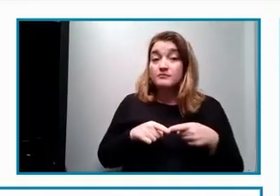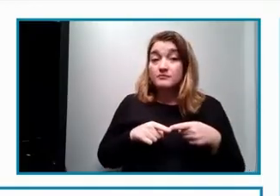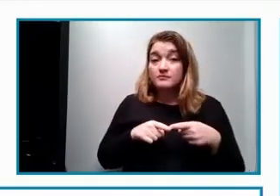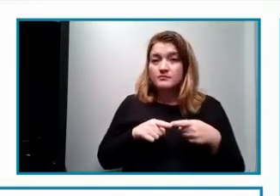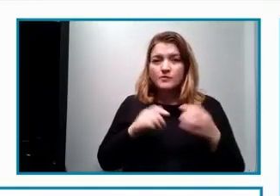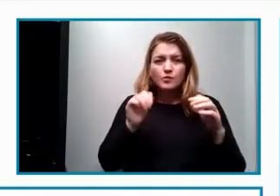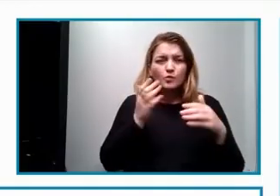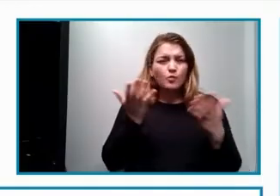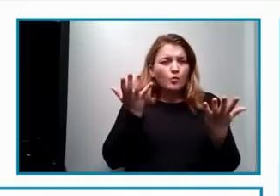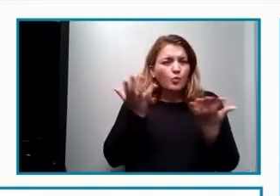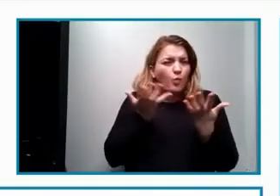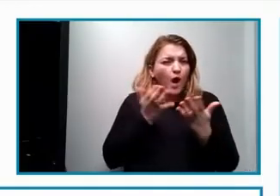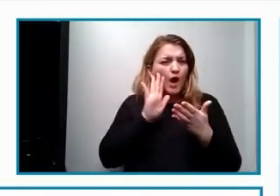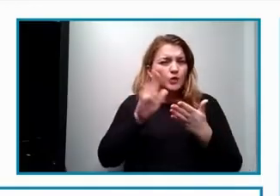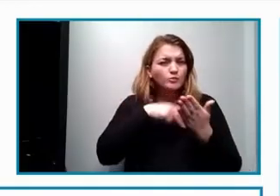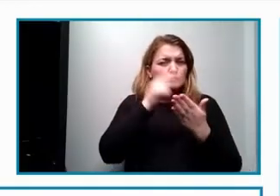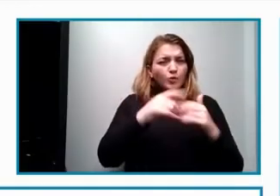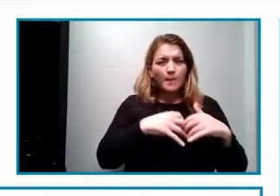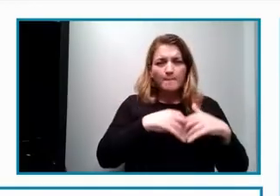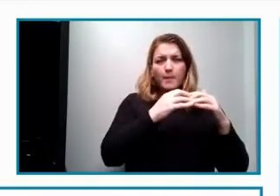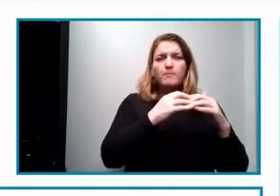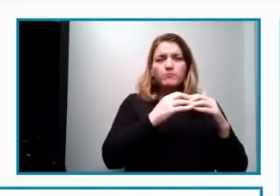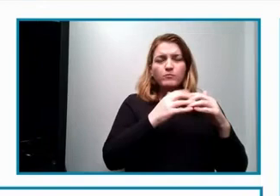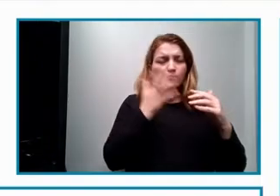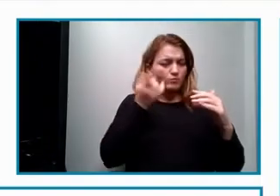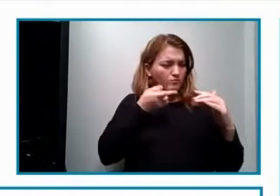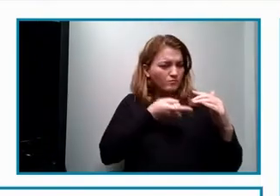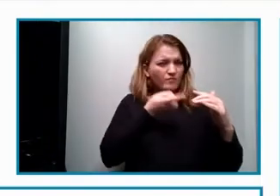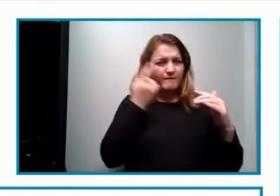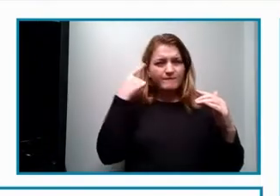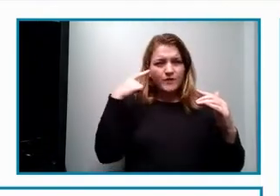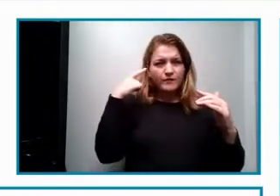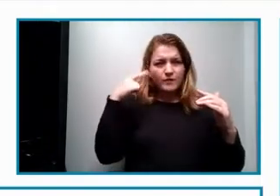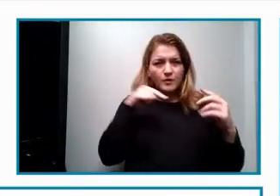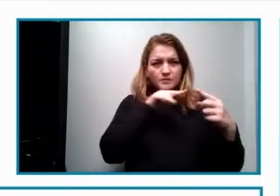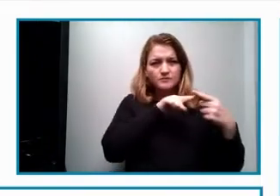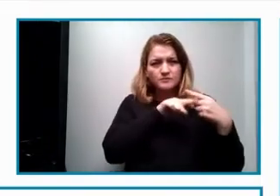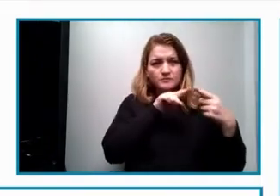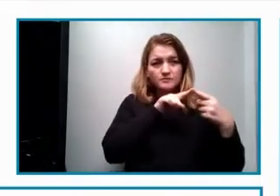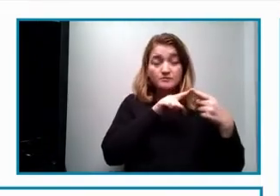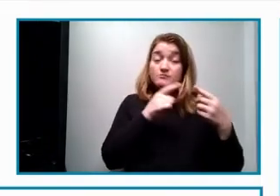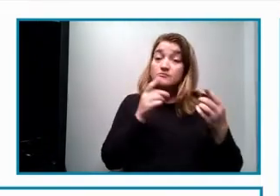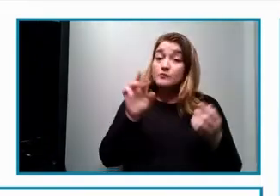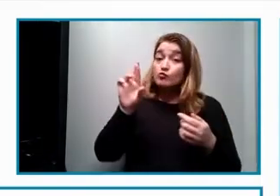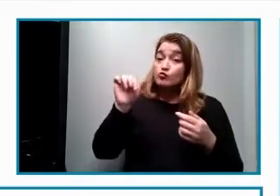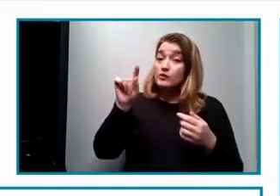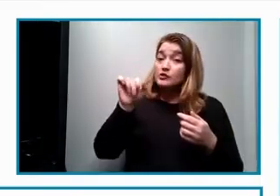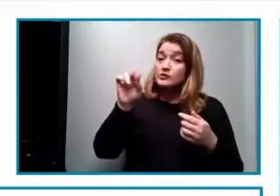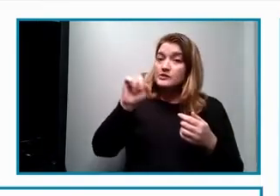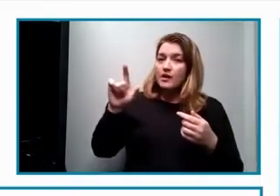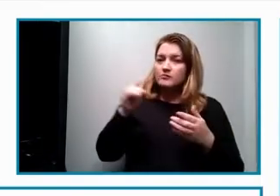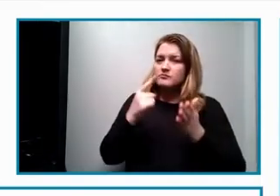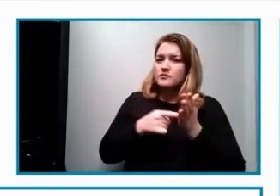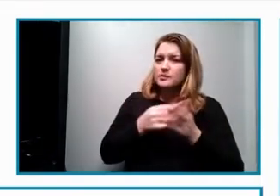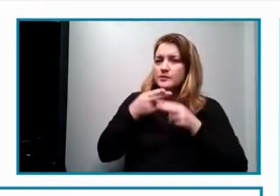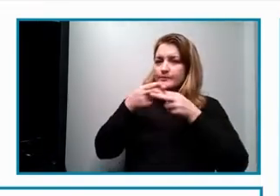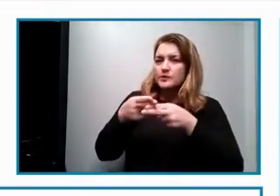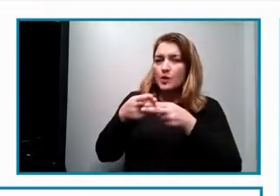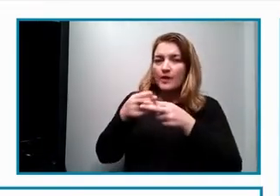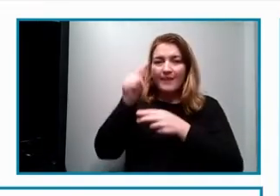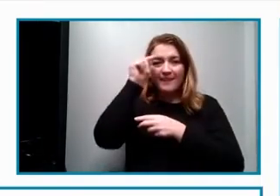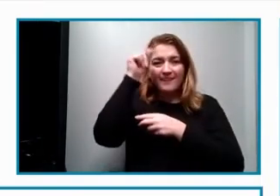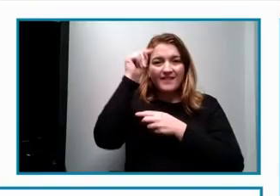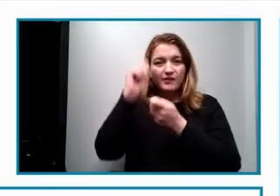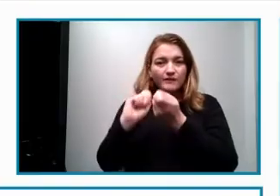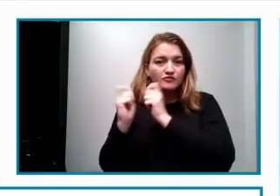exists, to solve a problem or meet a need. Sometimes the rationale is called the theory of change. Outcomes can